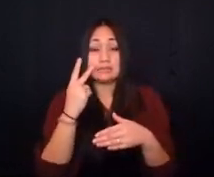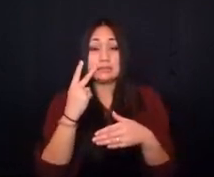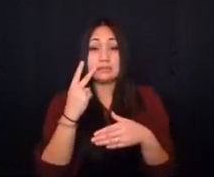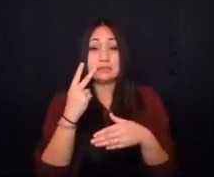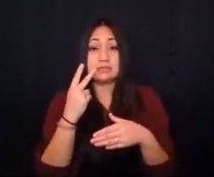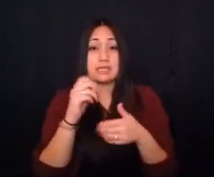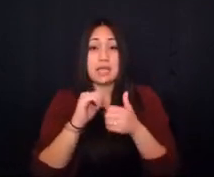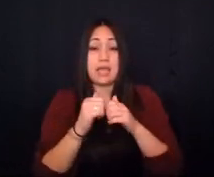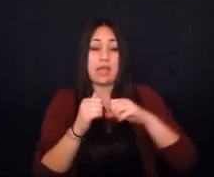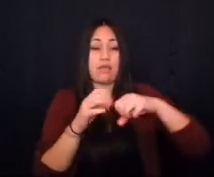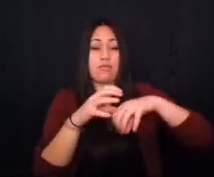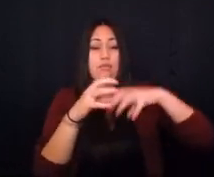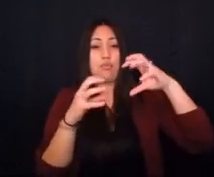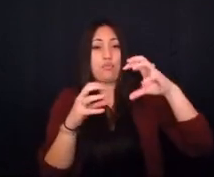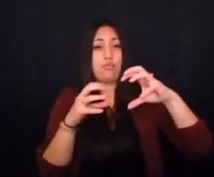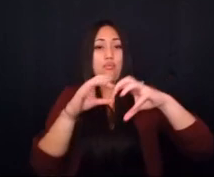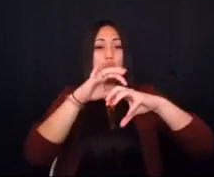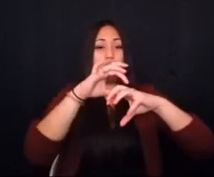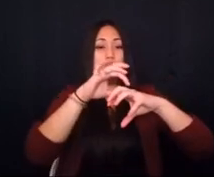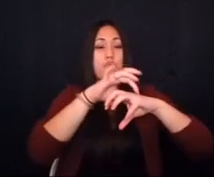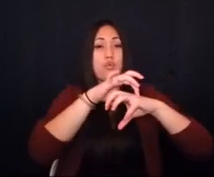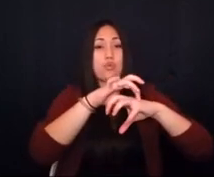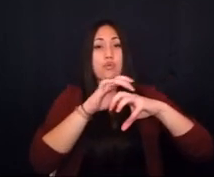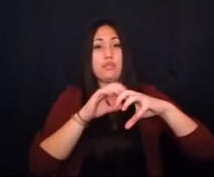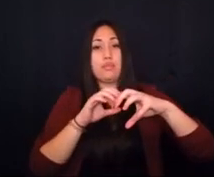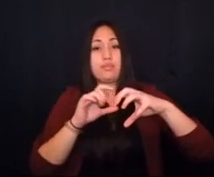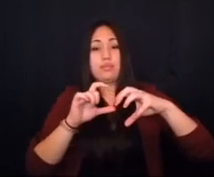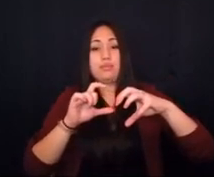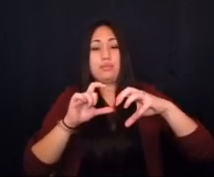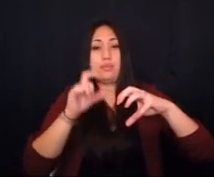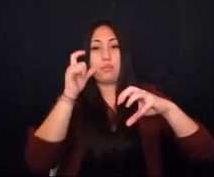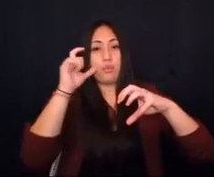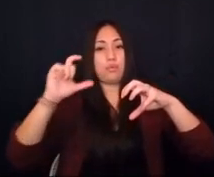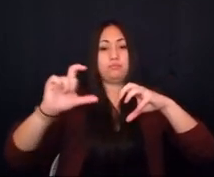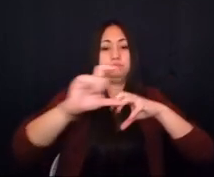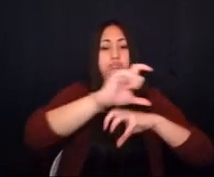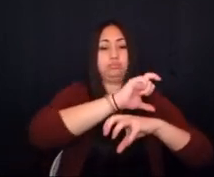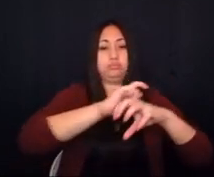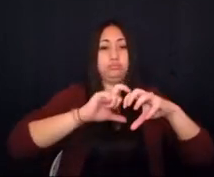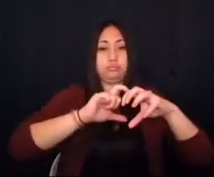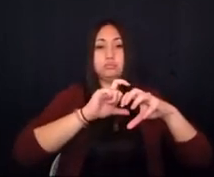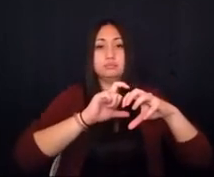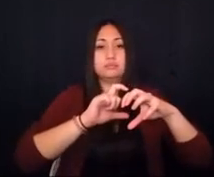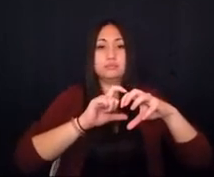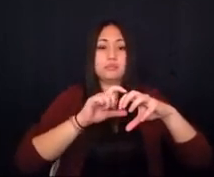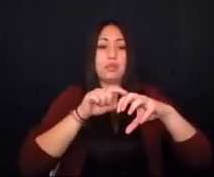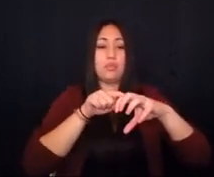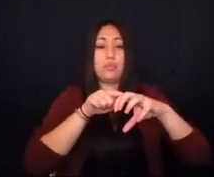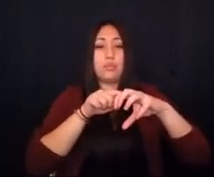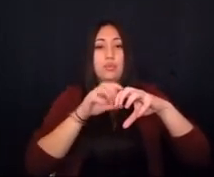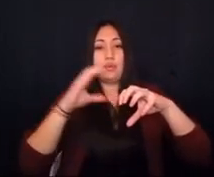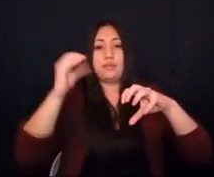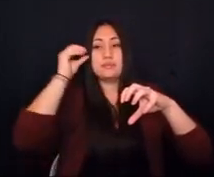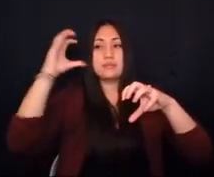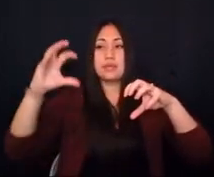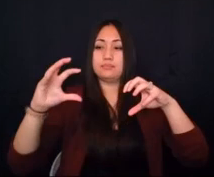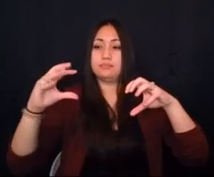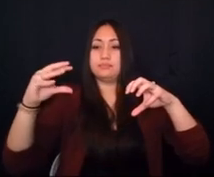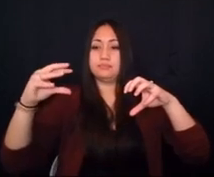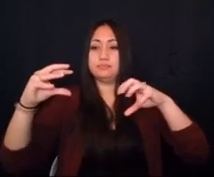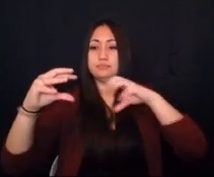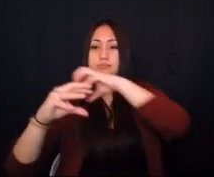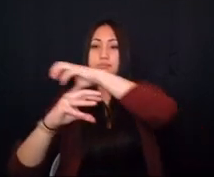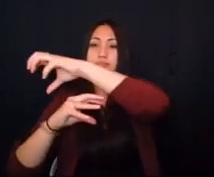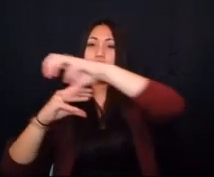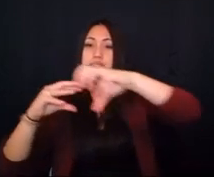the sun. Moon phases can also be important for tracking tides and different planetary cycles. Look up at the moon tonight, and determine which phase the moon is